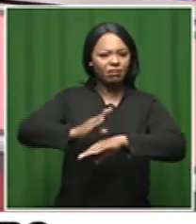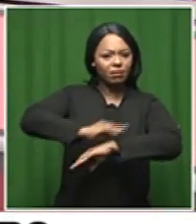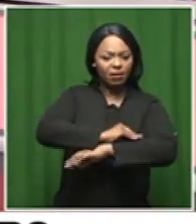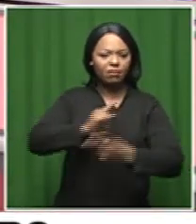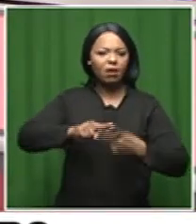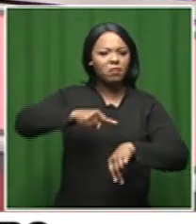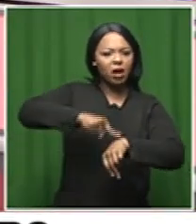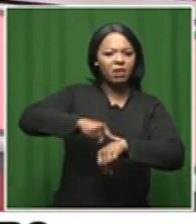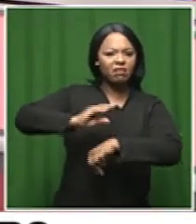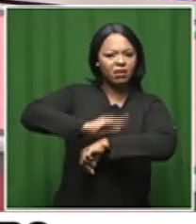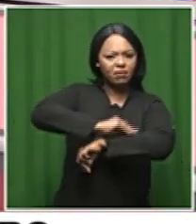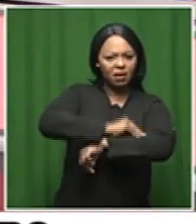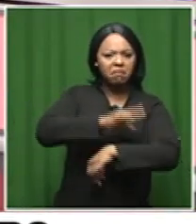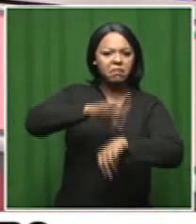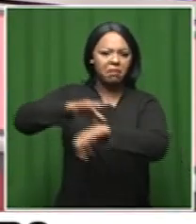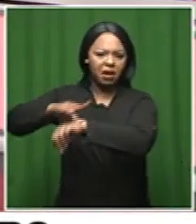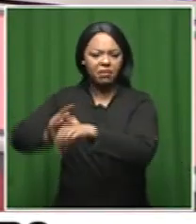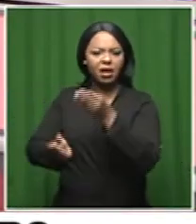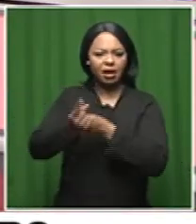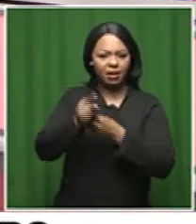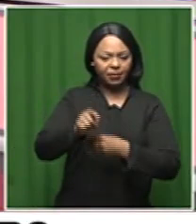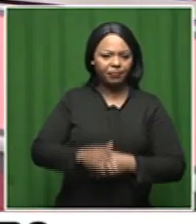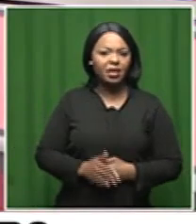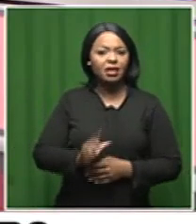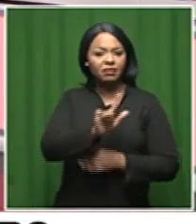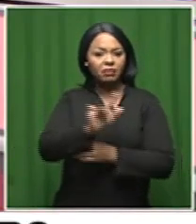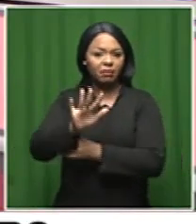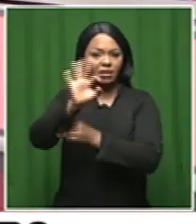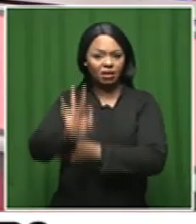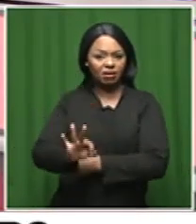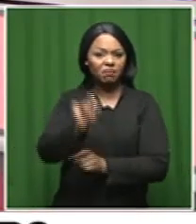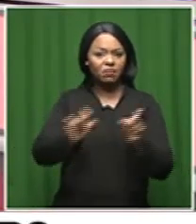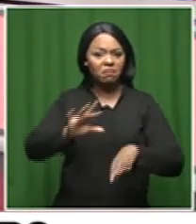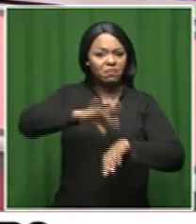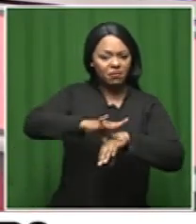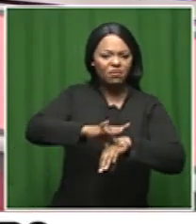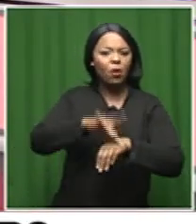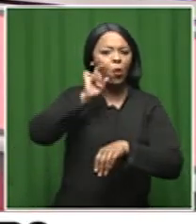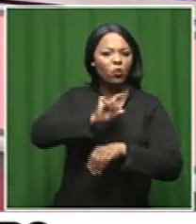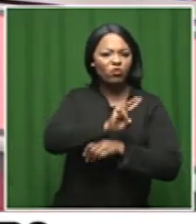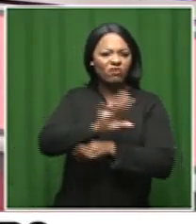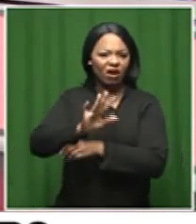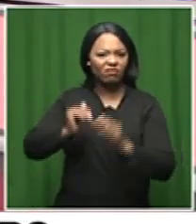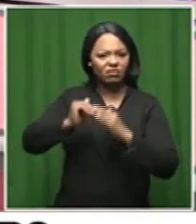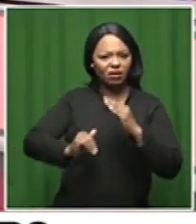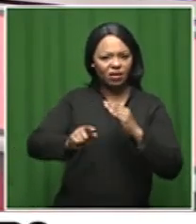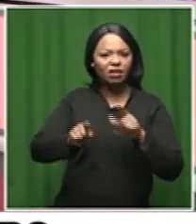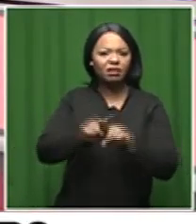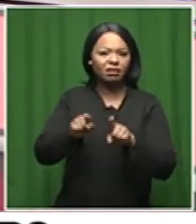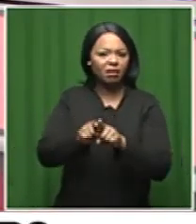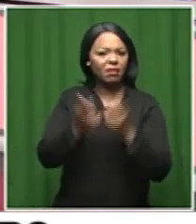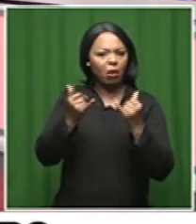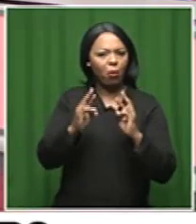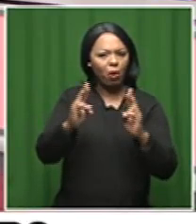failure, and some other rare blood disorders. Now, 75% of these patients are under the age of 25, and their only hope